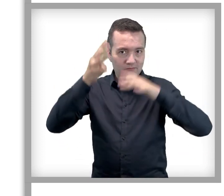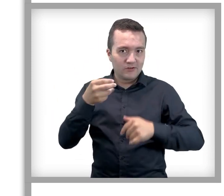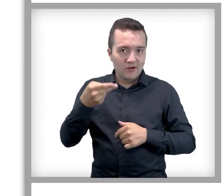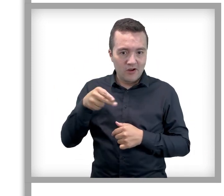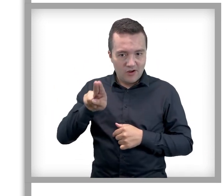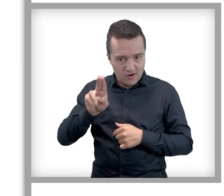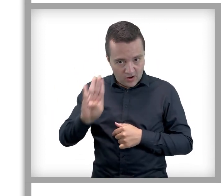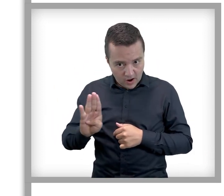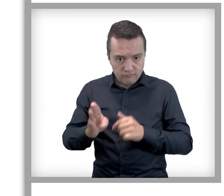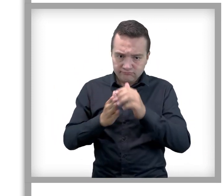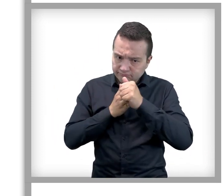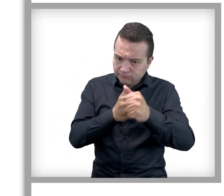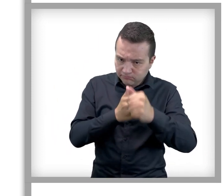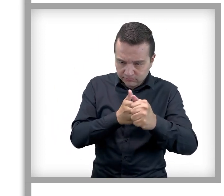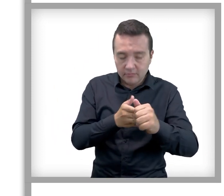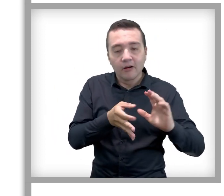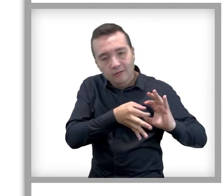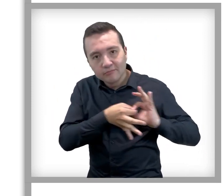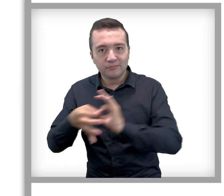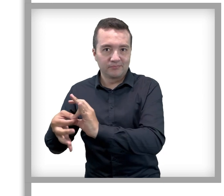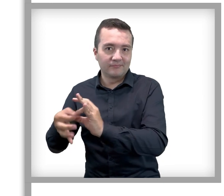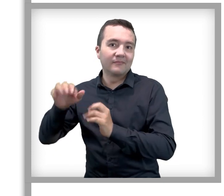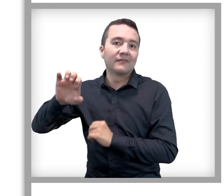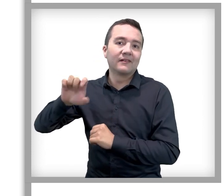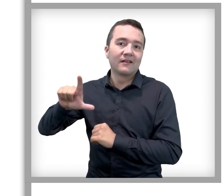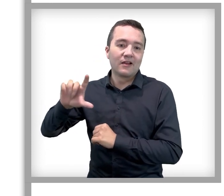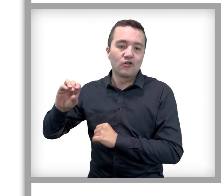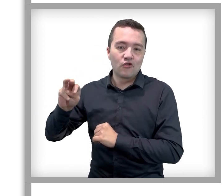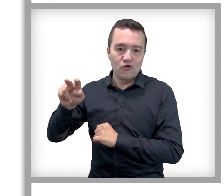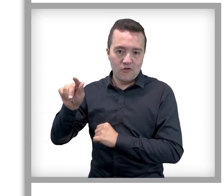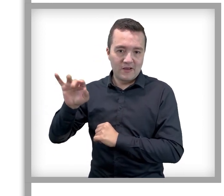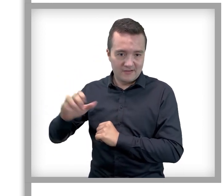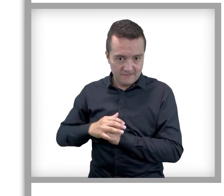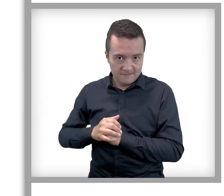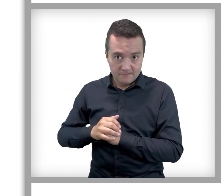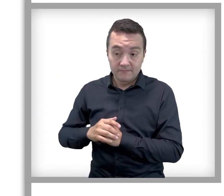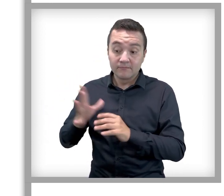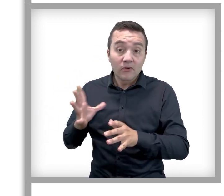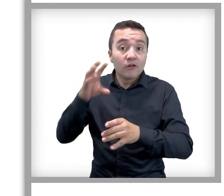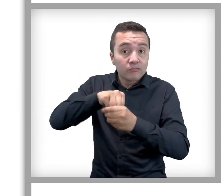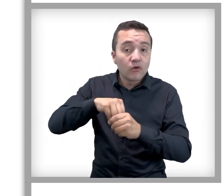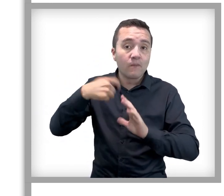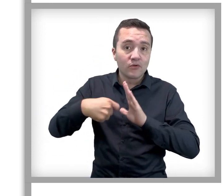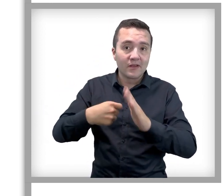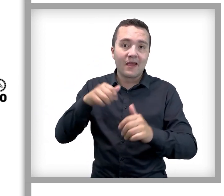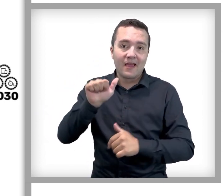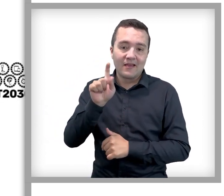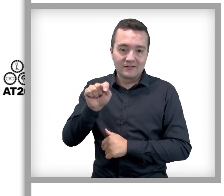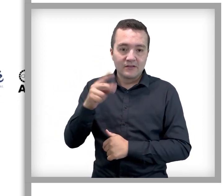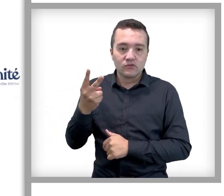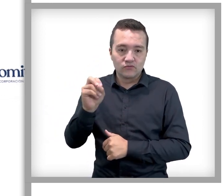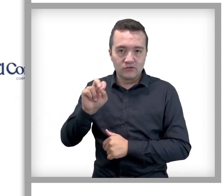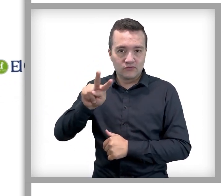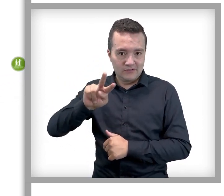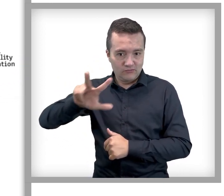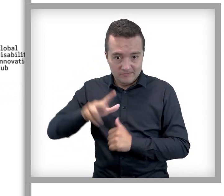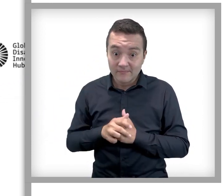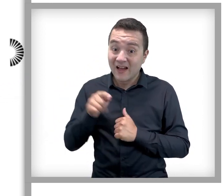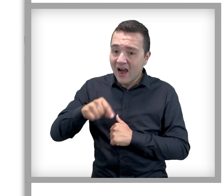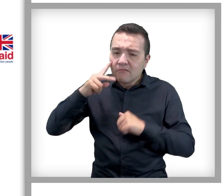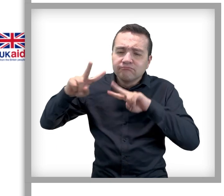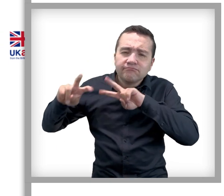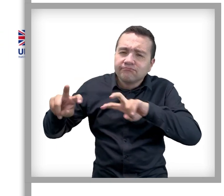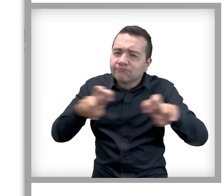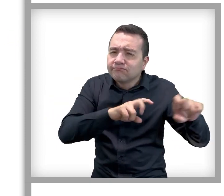as part of the AT2030 project, funded by UK Aid. This research aimed to evaluate